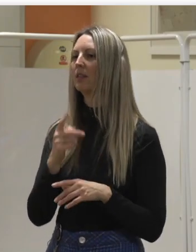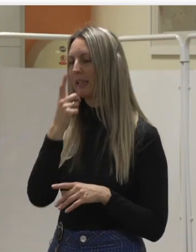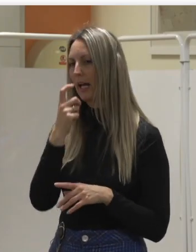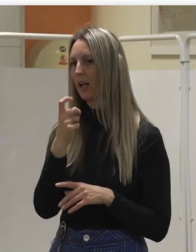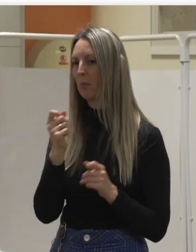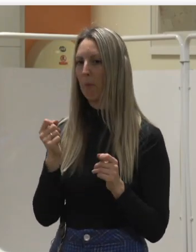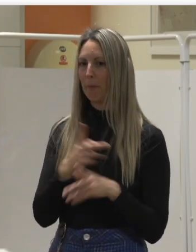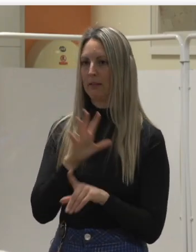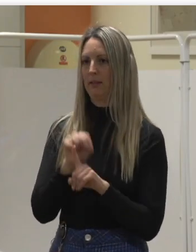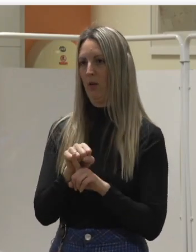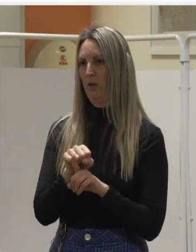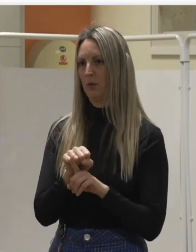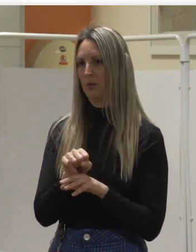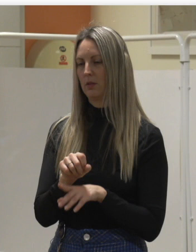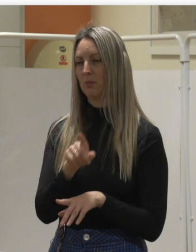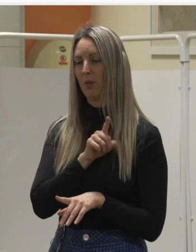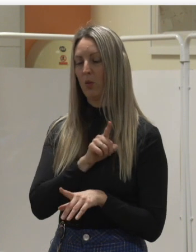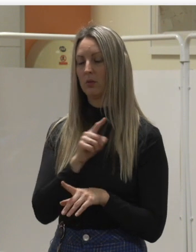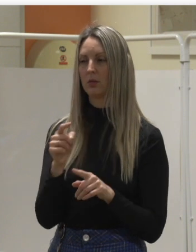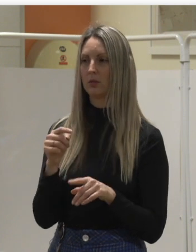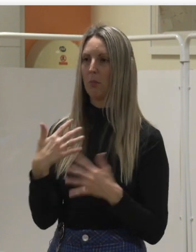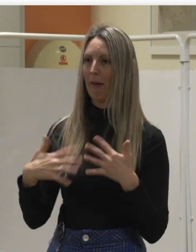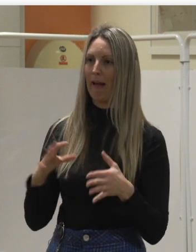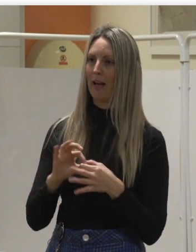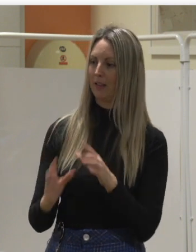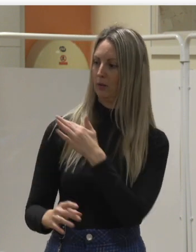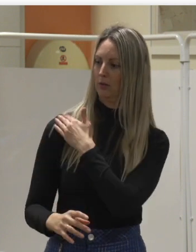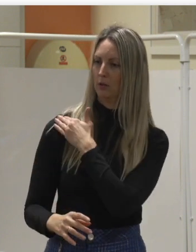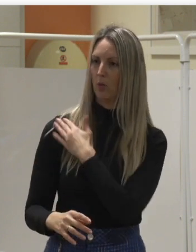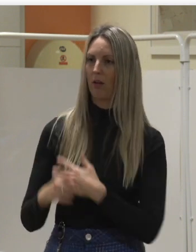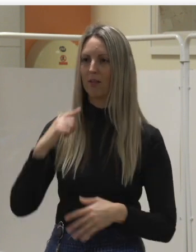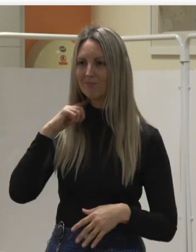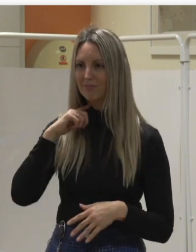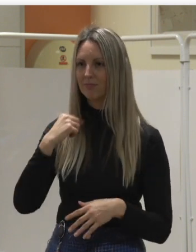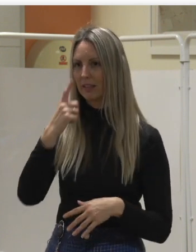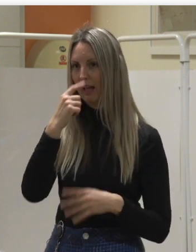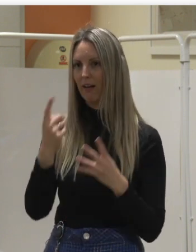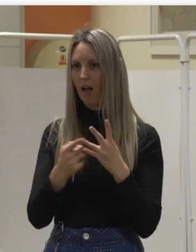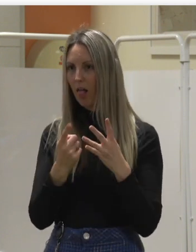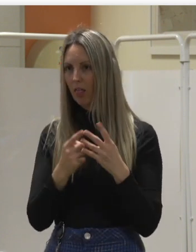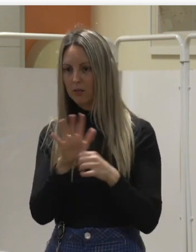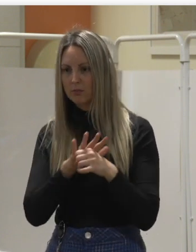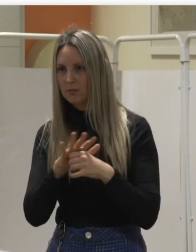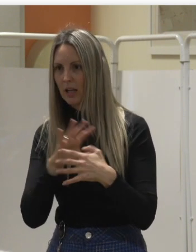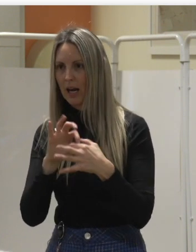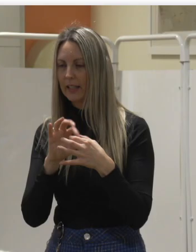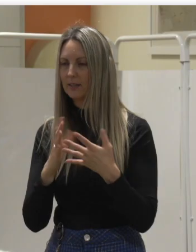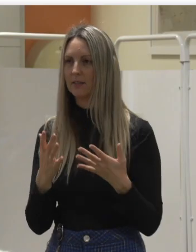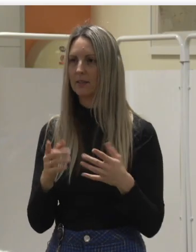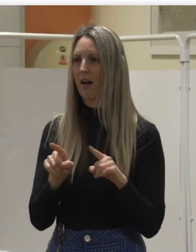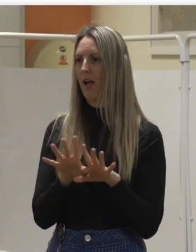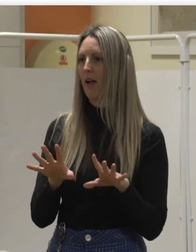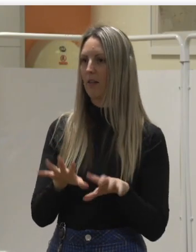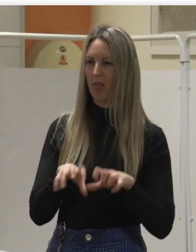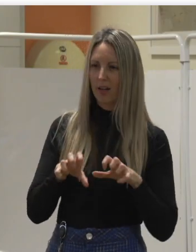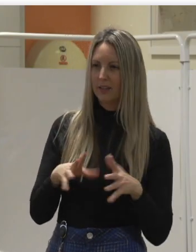have similar symptoms which can be seen with spondylosis of the neck, wear and tear in the shoulder. So it can be easily